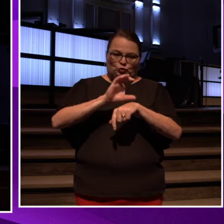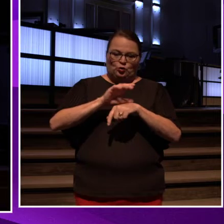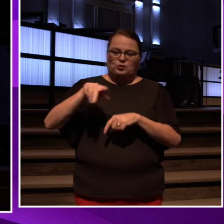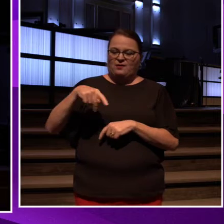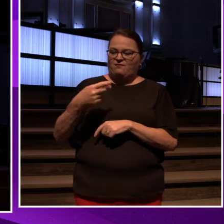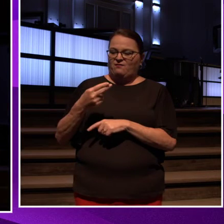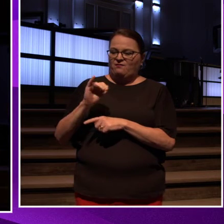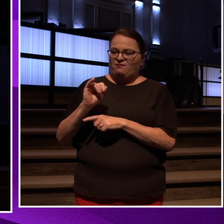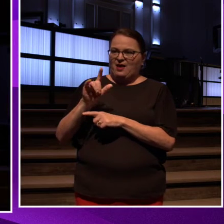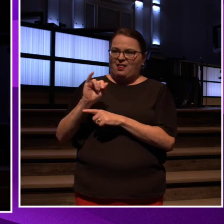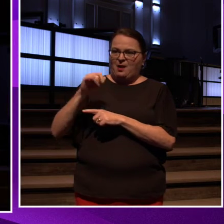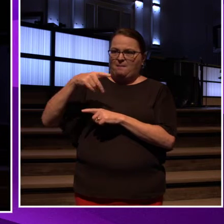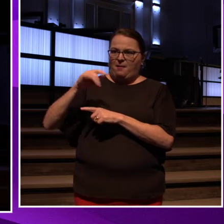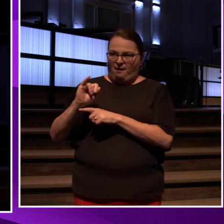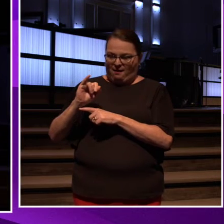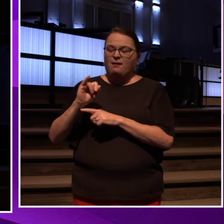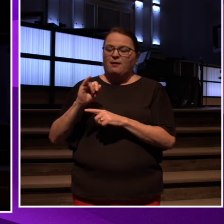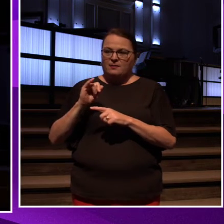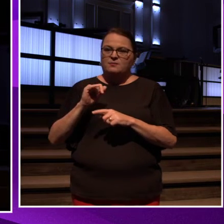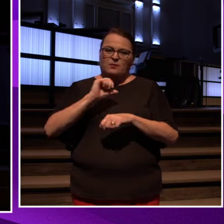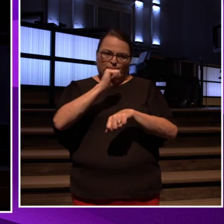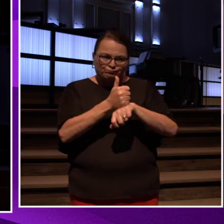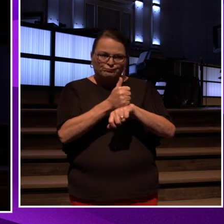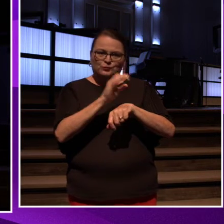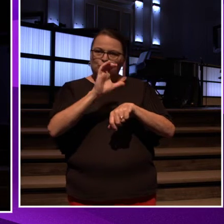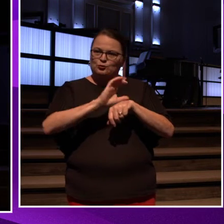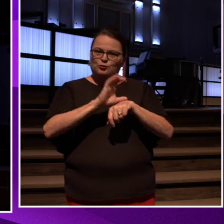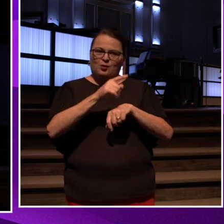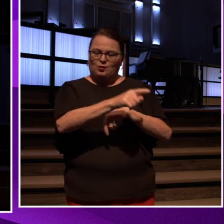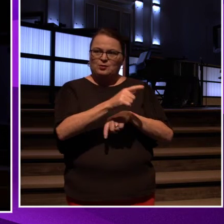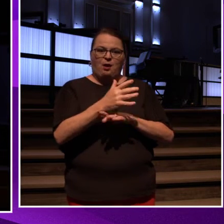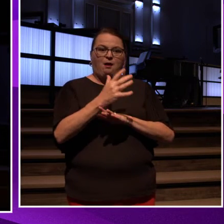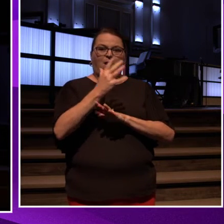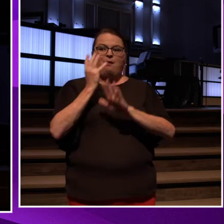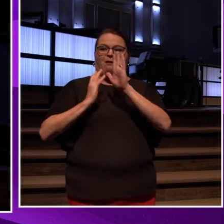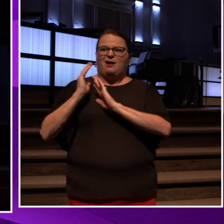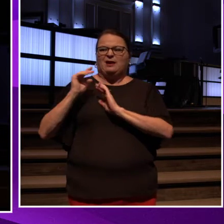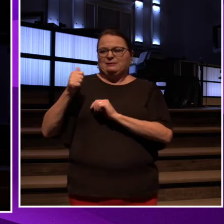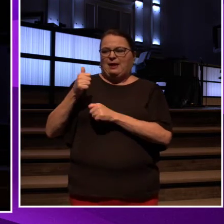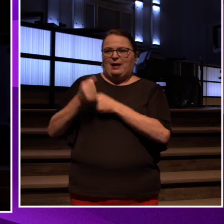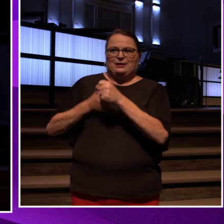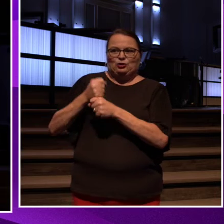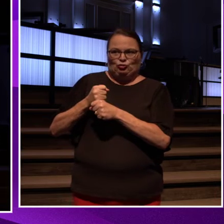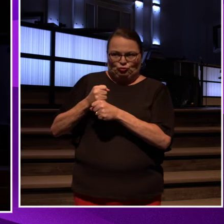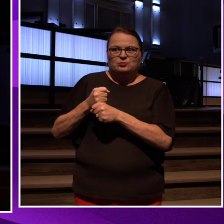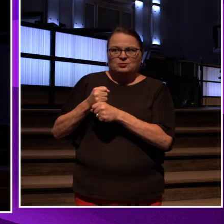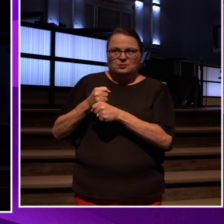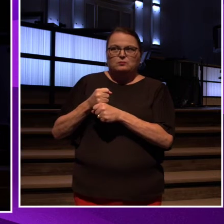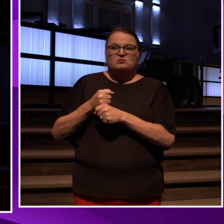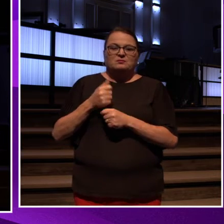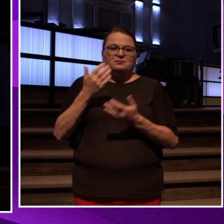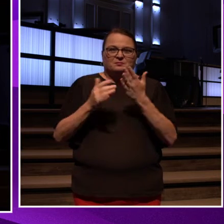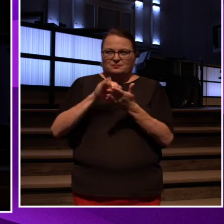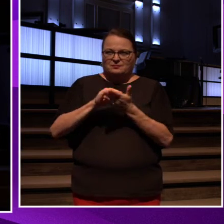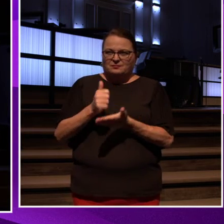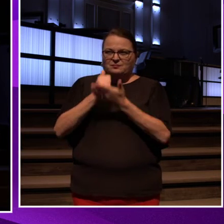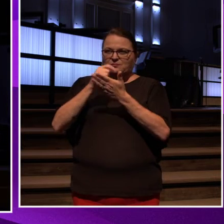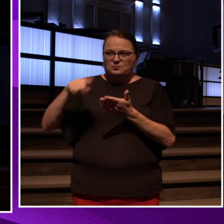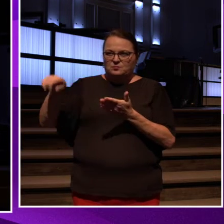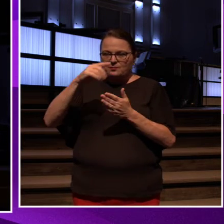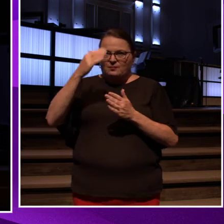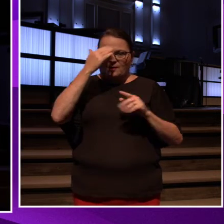helped plant that church and start that church 10 years earlier. And so maybe that'll help you just